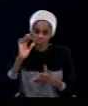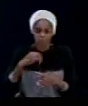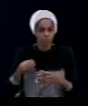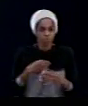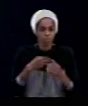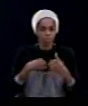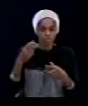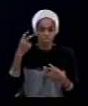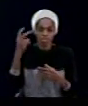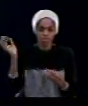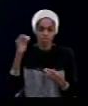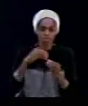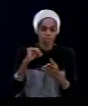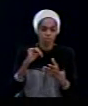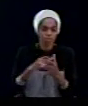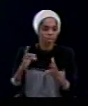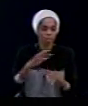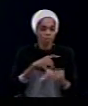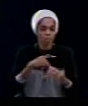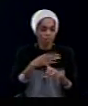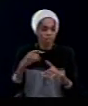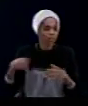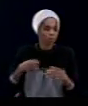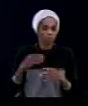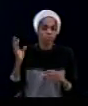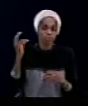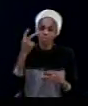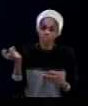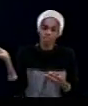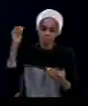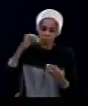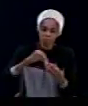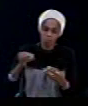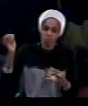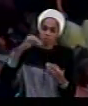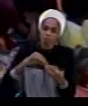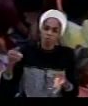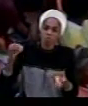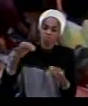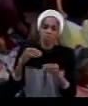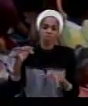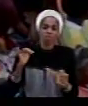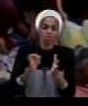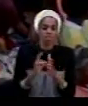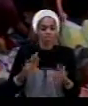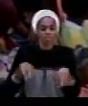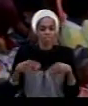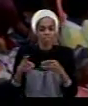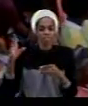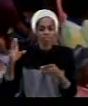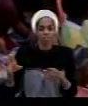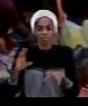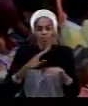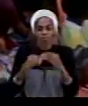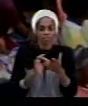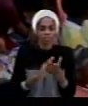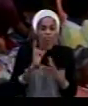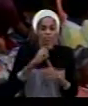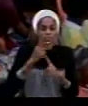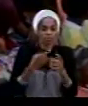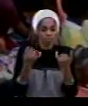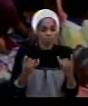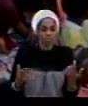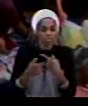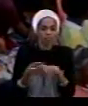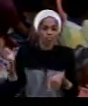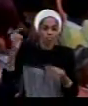see even more of that today. Give God all the glory. From today till the end of the crusade, we are